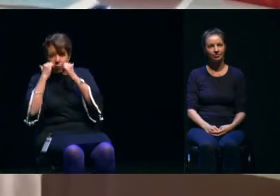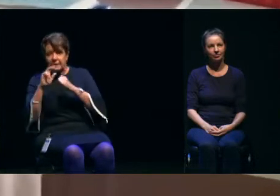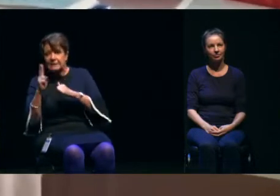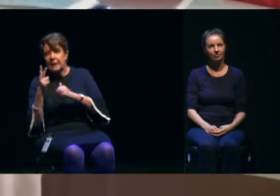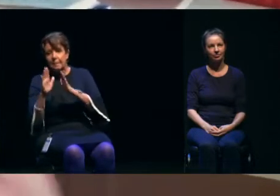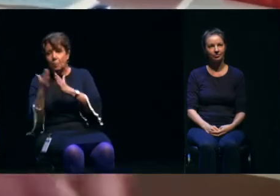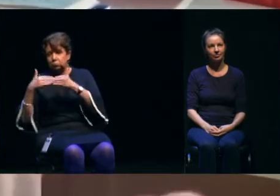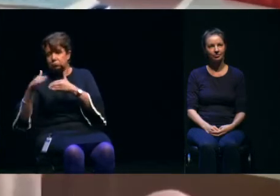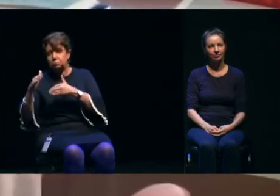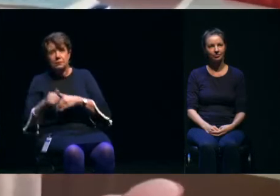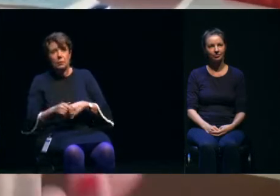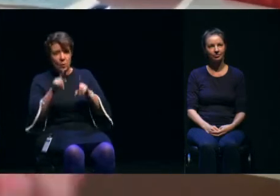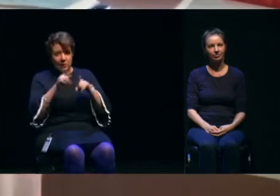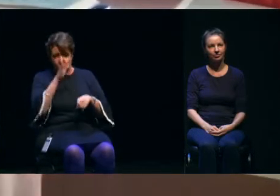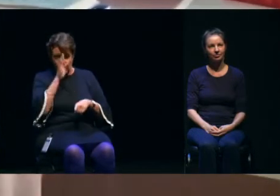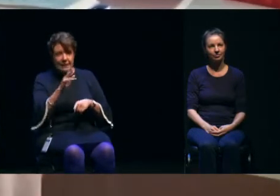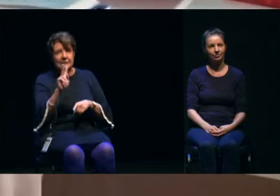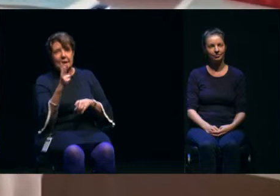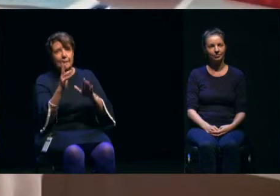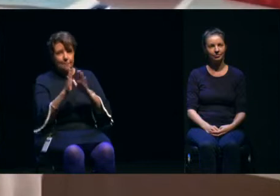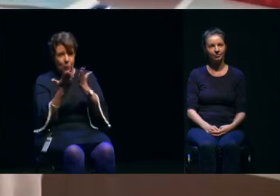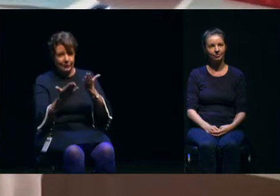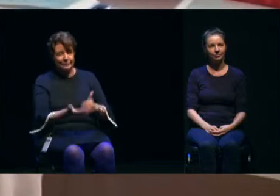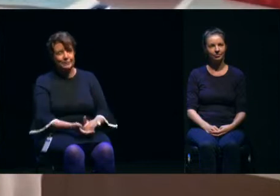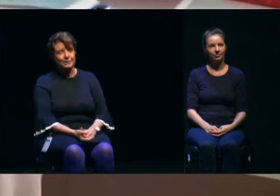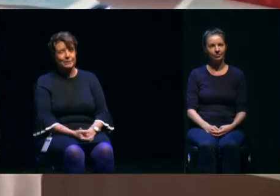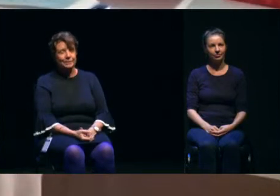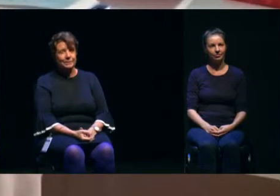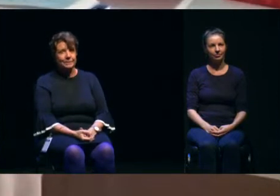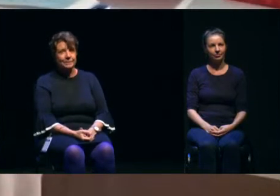that follow. So I started immediately a second book, and that